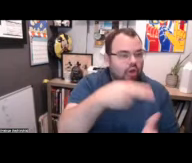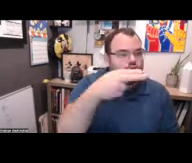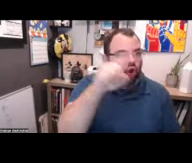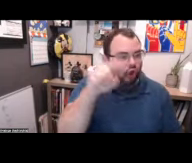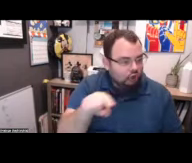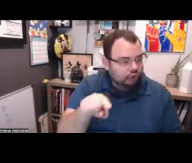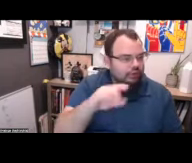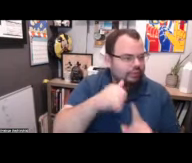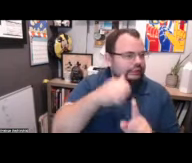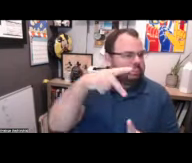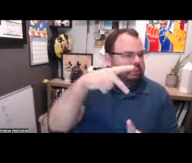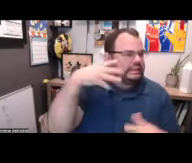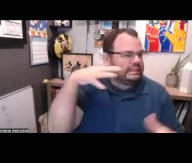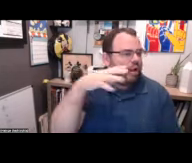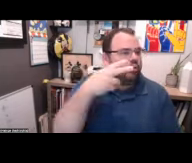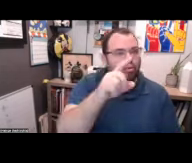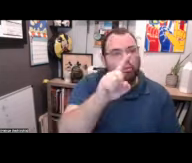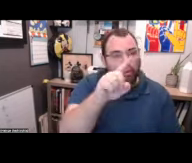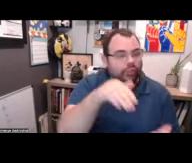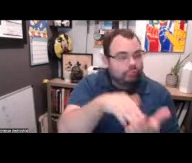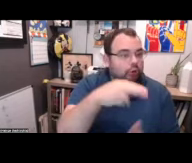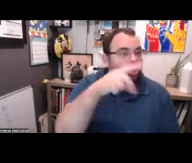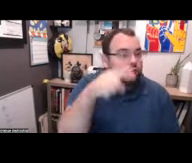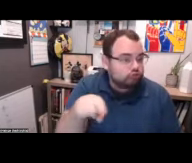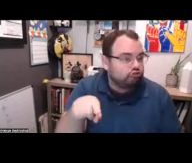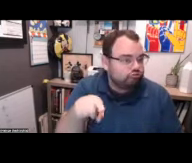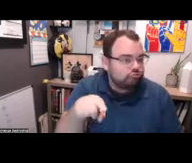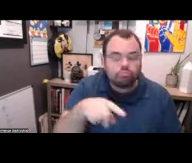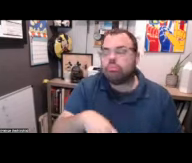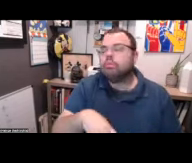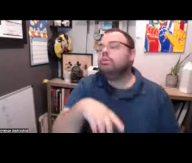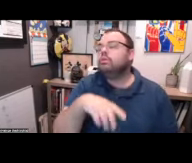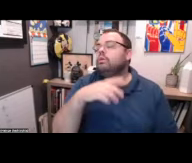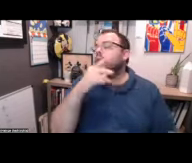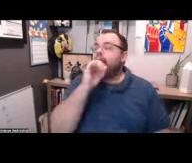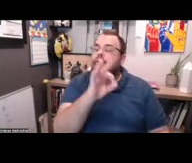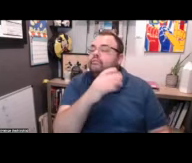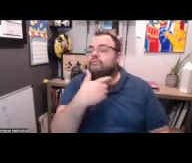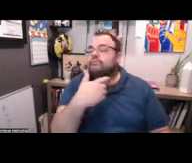So 1000 hertz is the frequency.